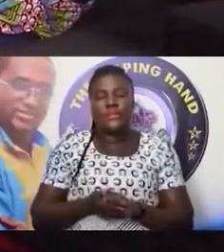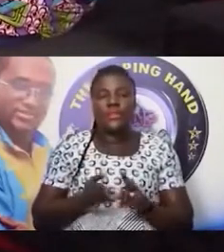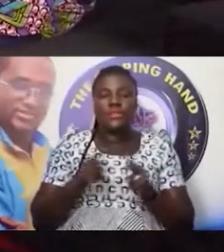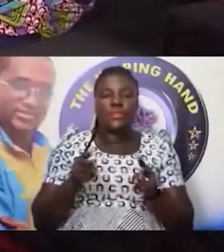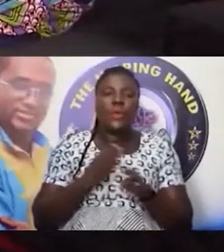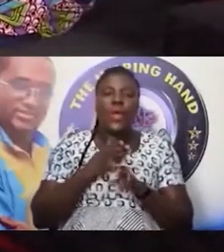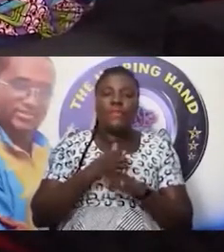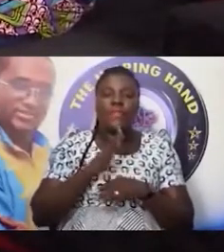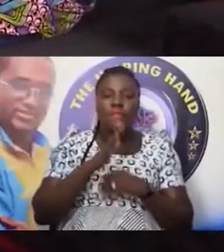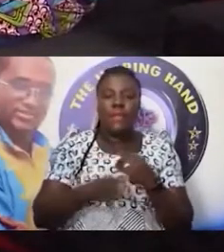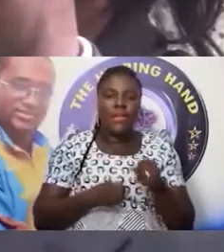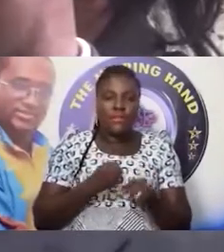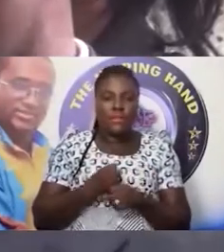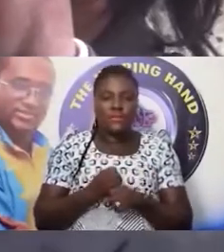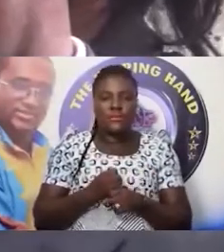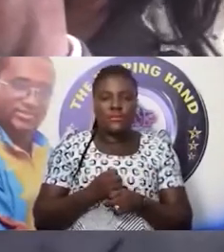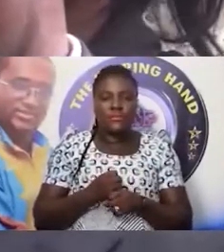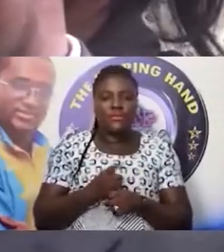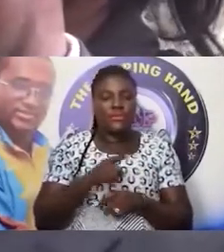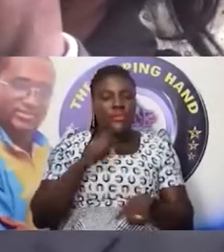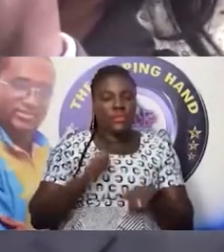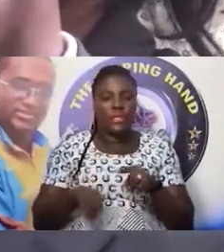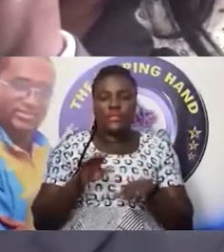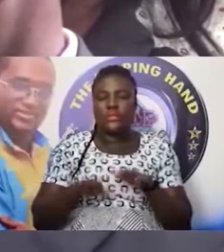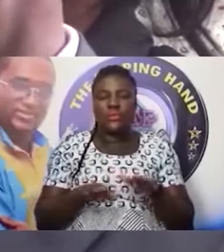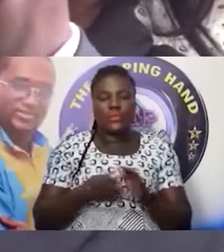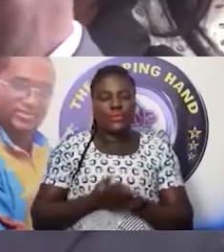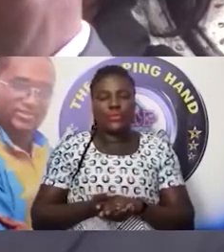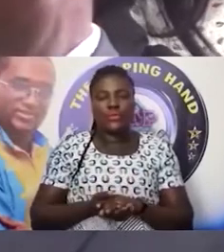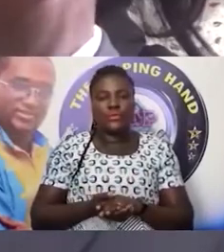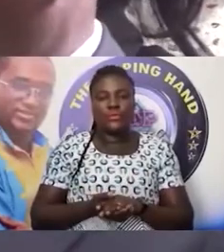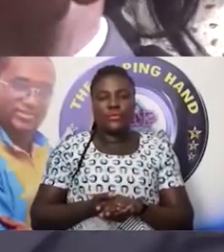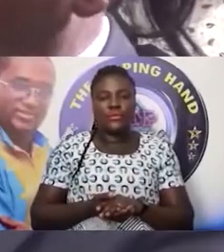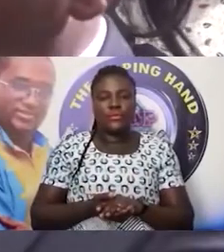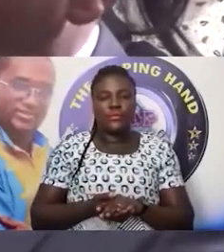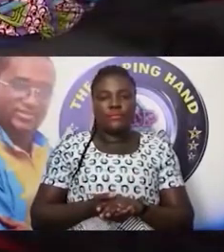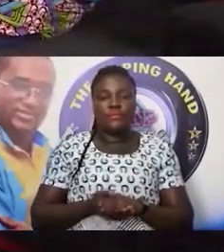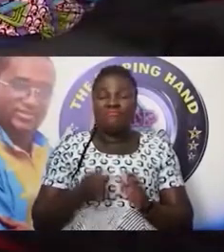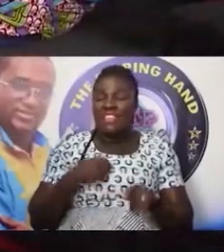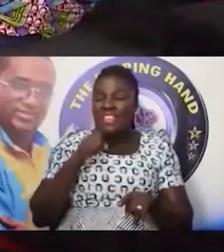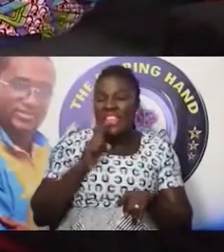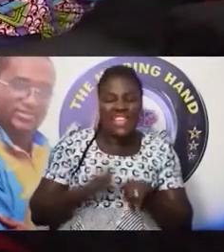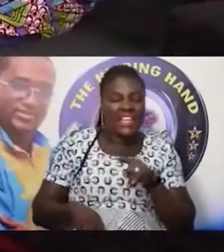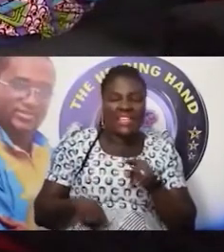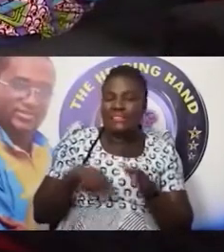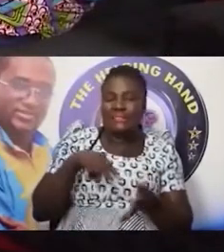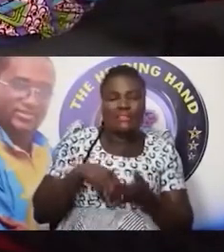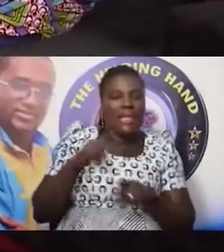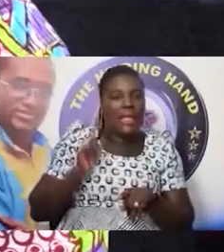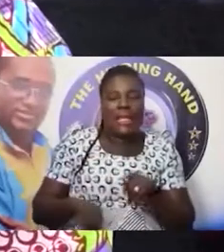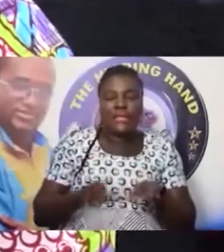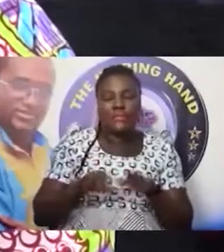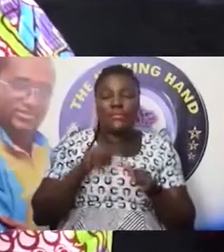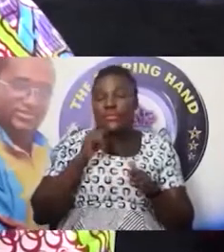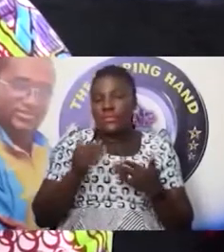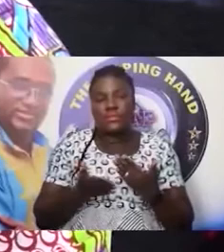nisa. Wow. Yes. Ne nye izi mumbet. Unyamu okonyo fasi yoni niyama. Yeah, because